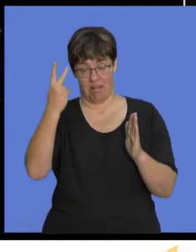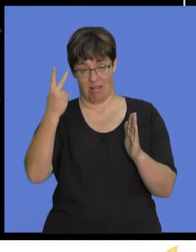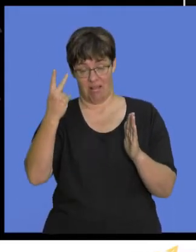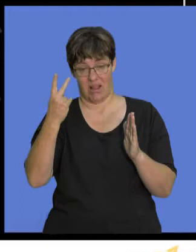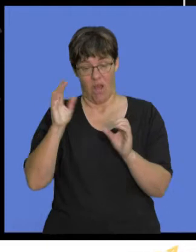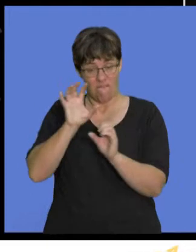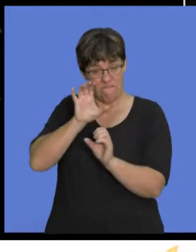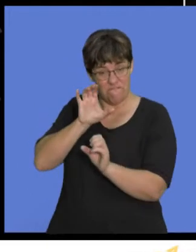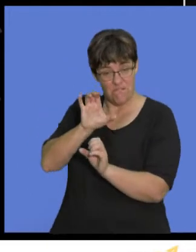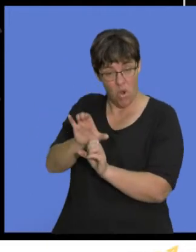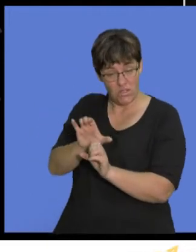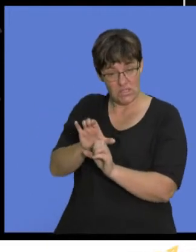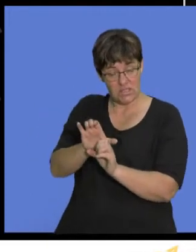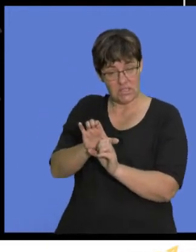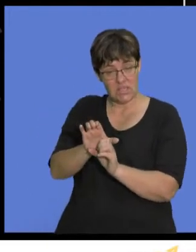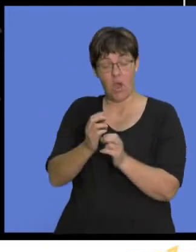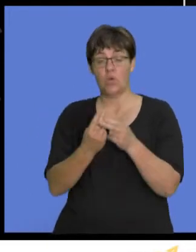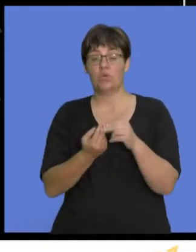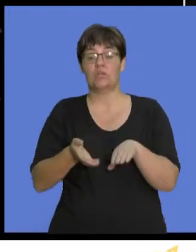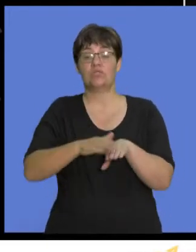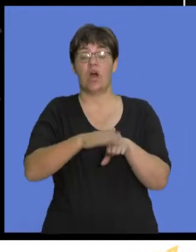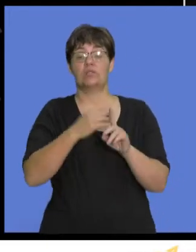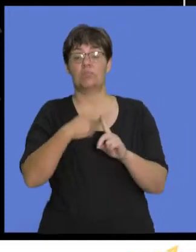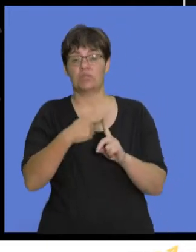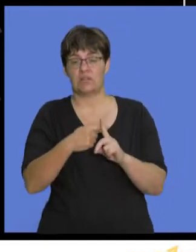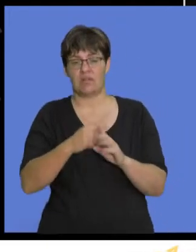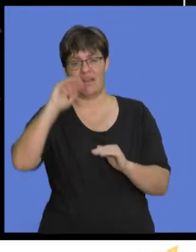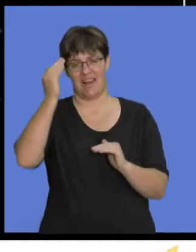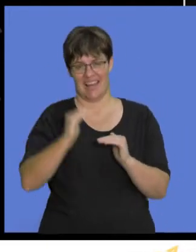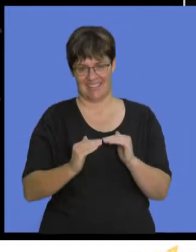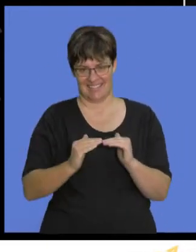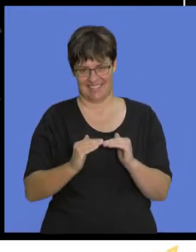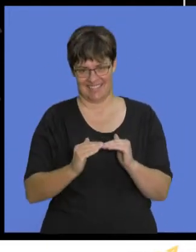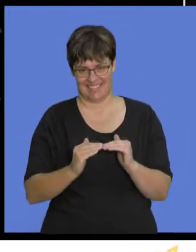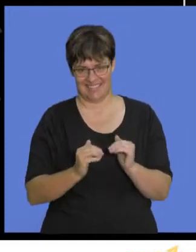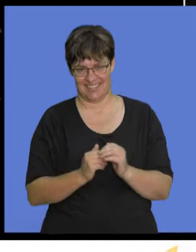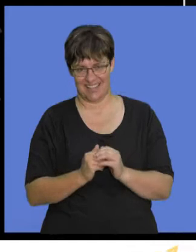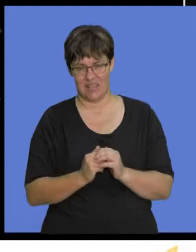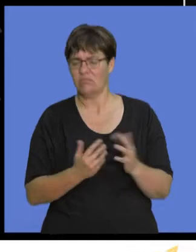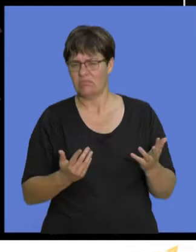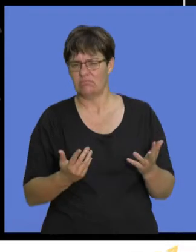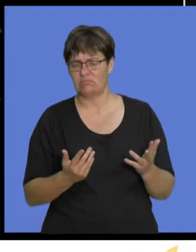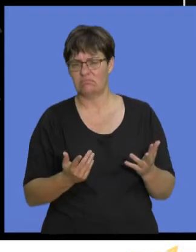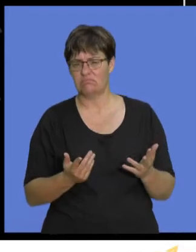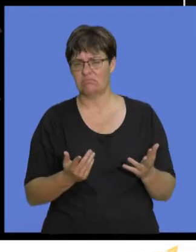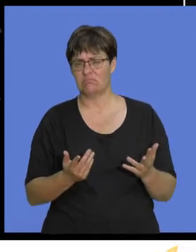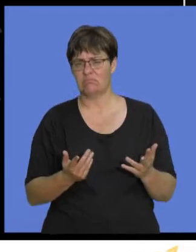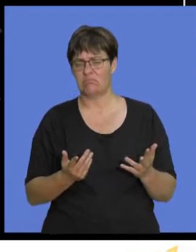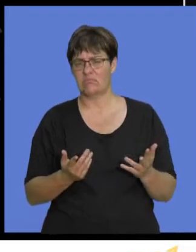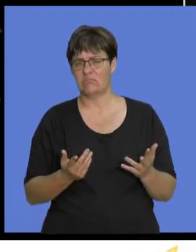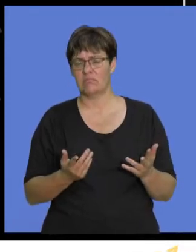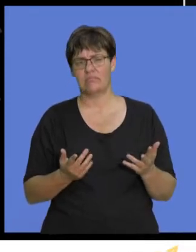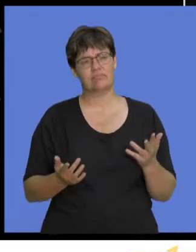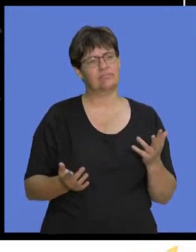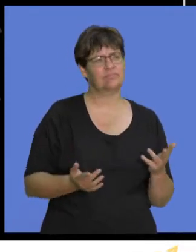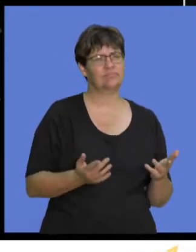doubled, the magnitude of the force experienced by the unit positive charge decreases. Okay, but it should be informed